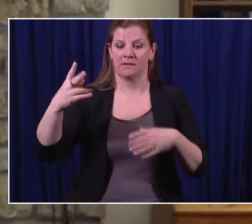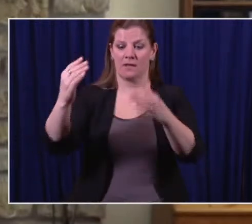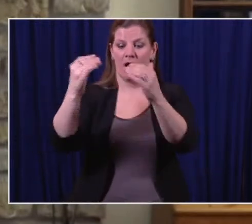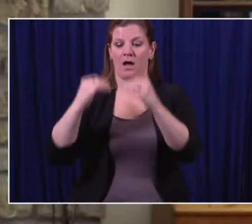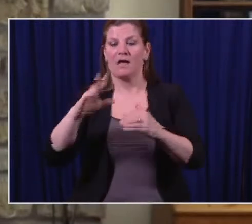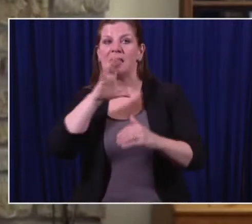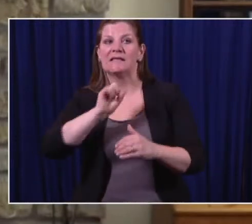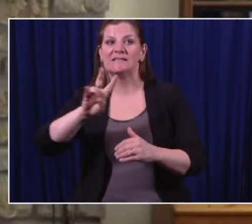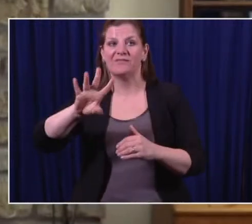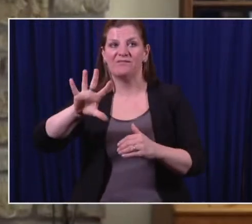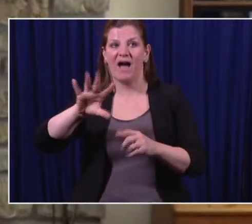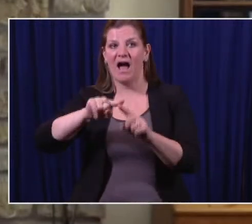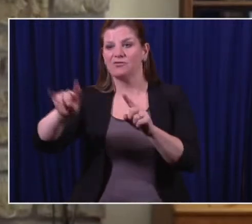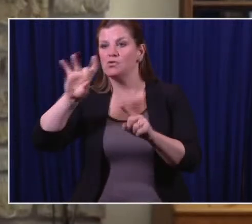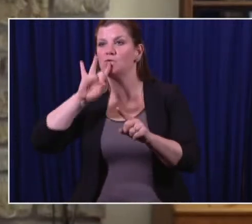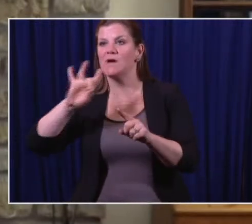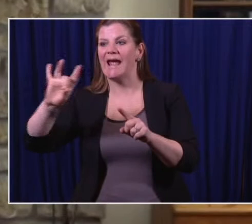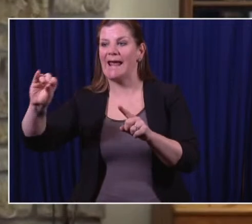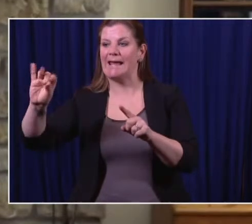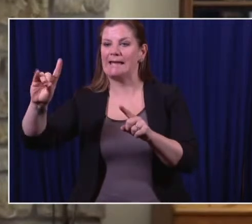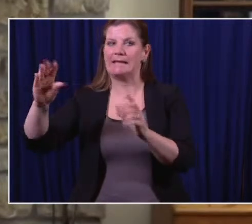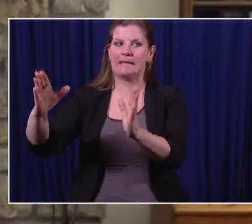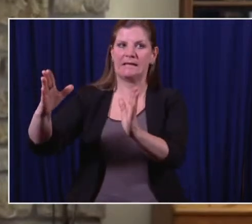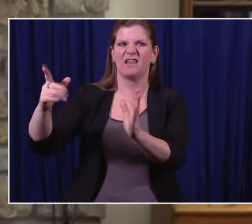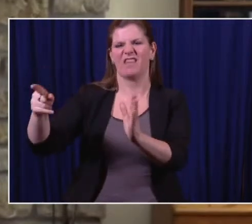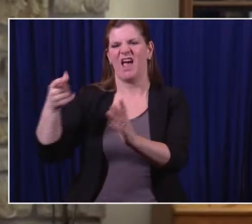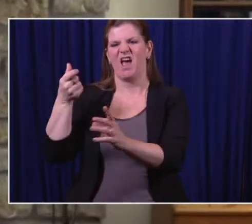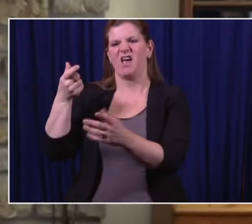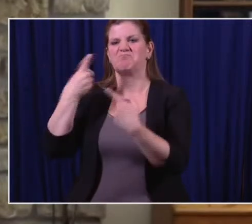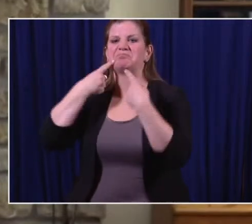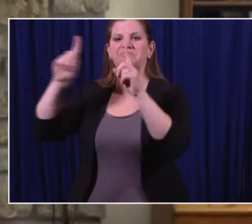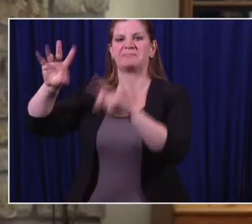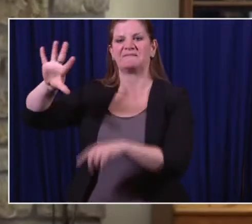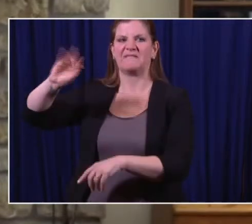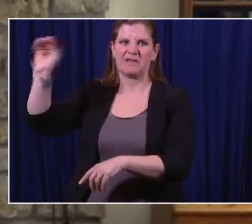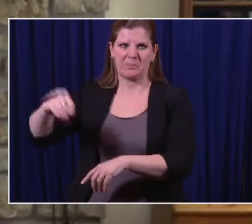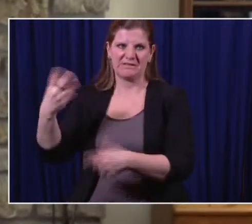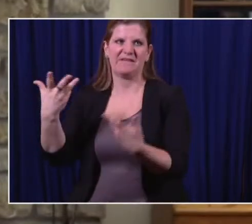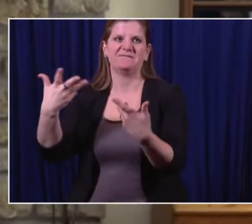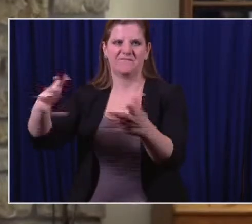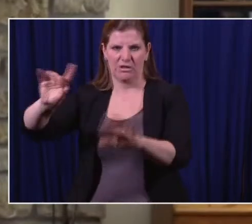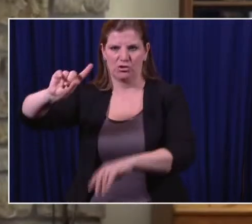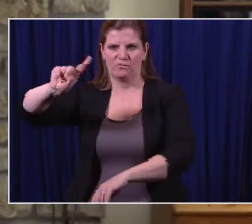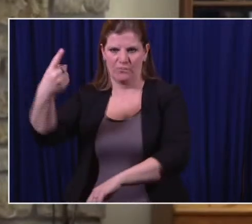and then it goes down from there. As we move forward,